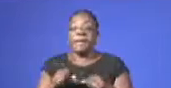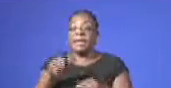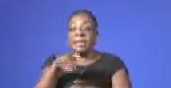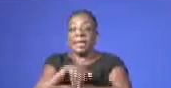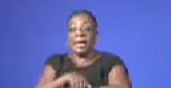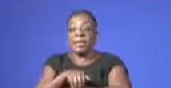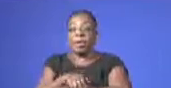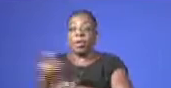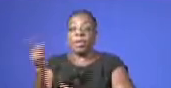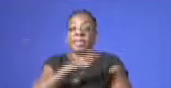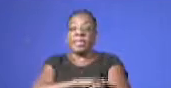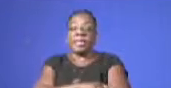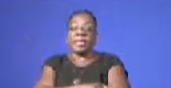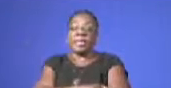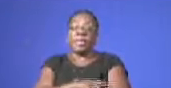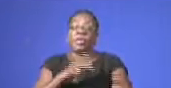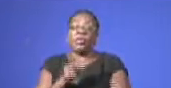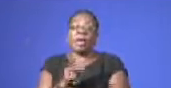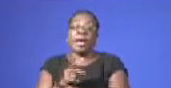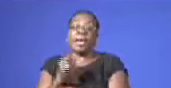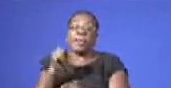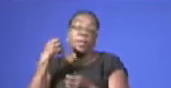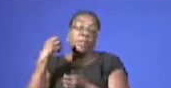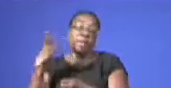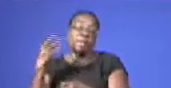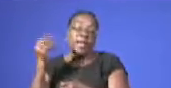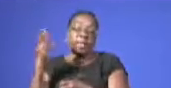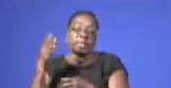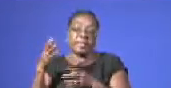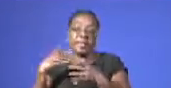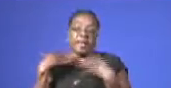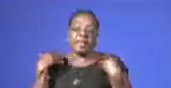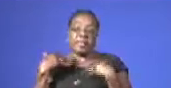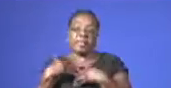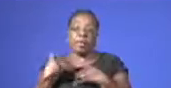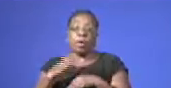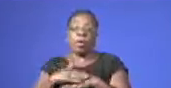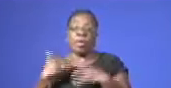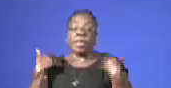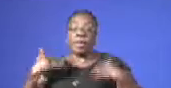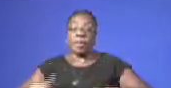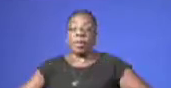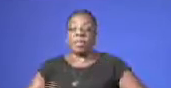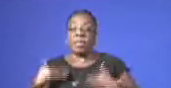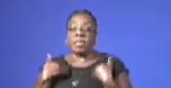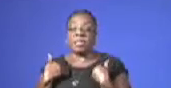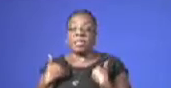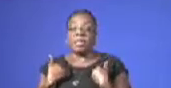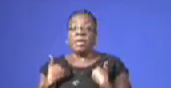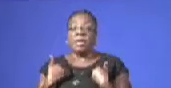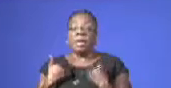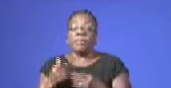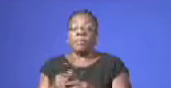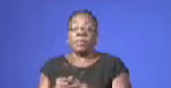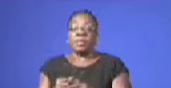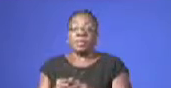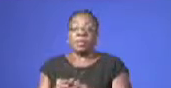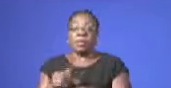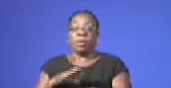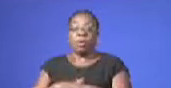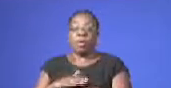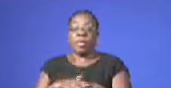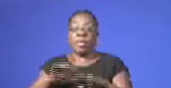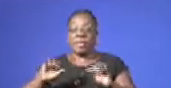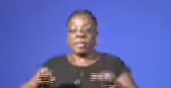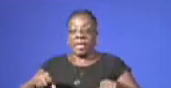to kindly wear the reflective gears on their persons, or as well put the relevant apparatus on